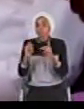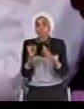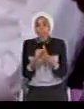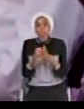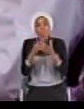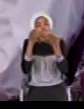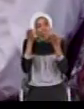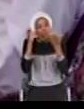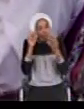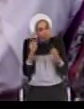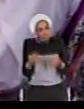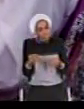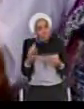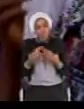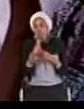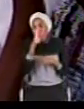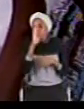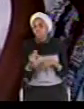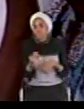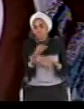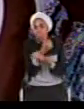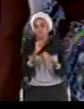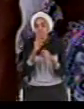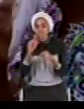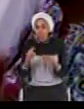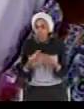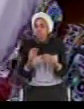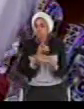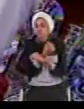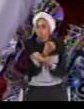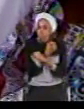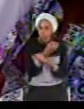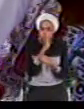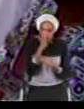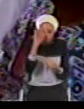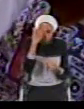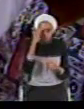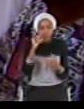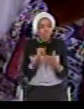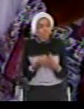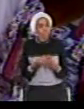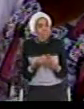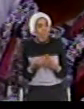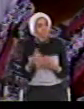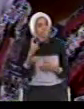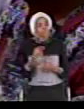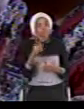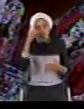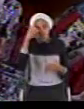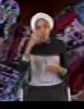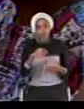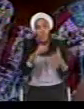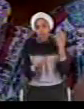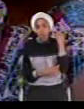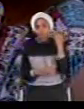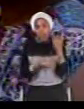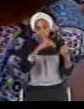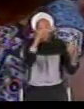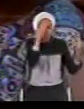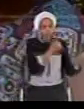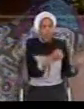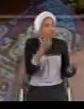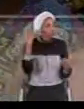be saved, they need to know it was done for Abraham. His faith was counted unto him